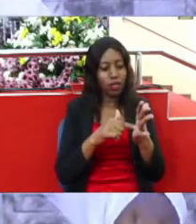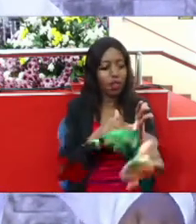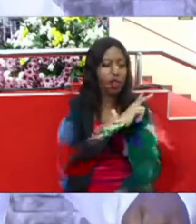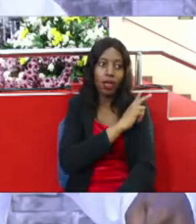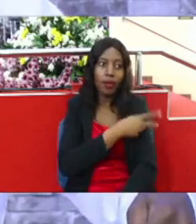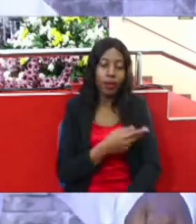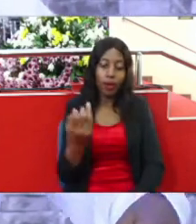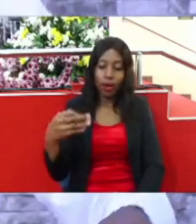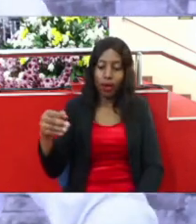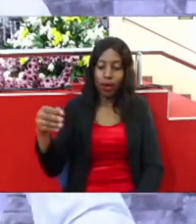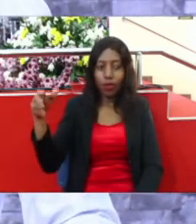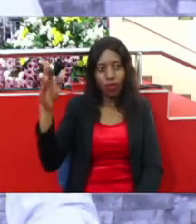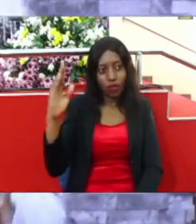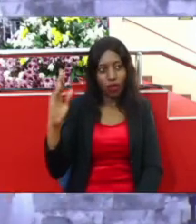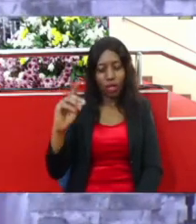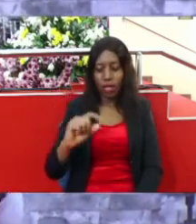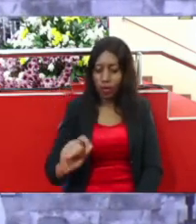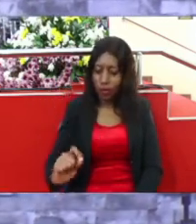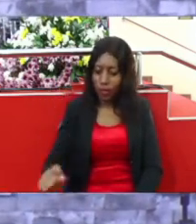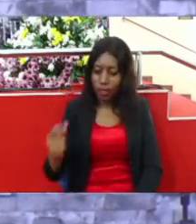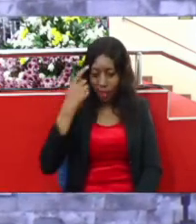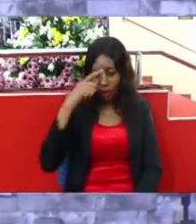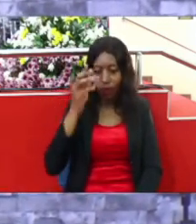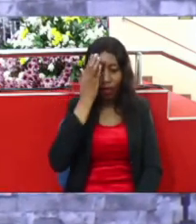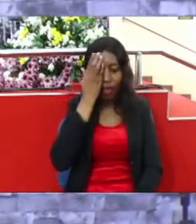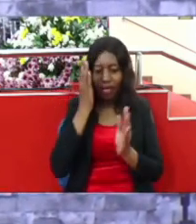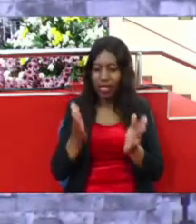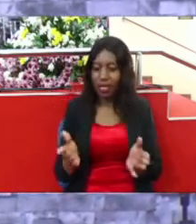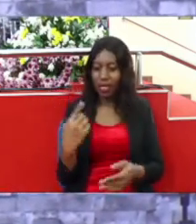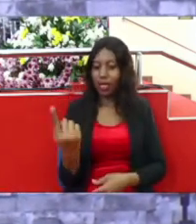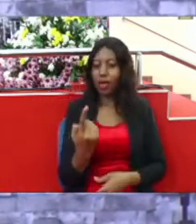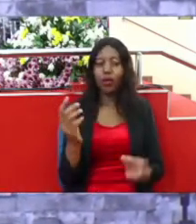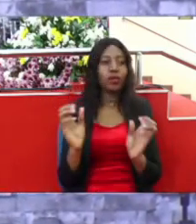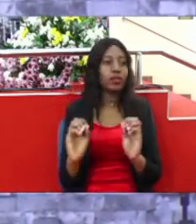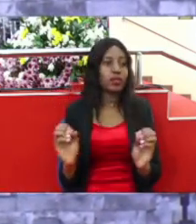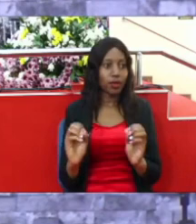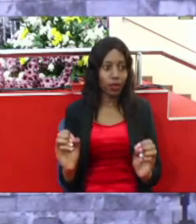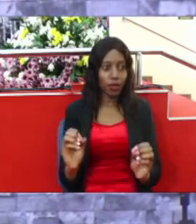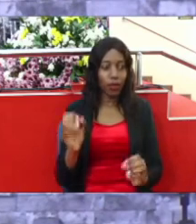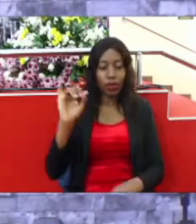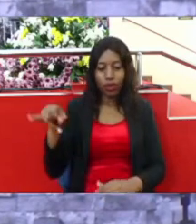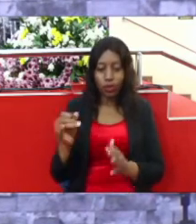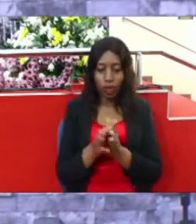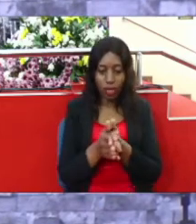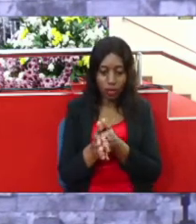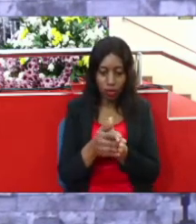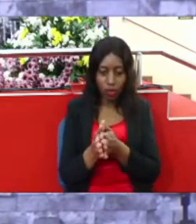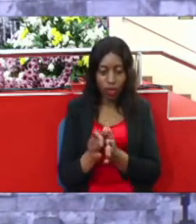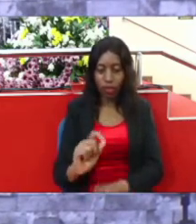see. Hakikuandikwa tu kwa wana wa Israeli waone. It was recorded. Jonah's narrative was recorded for us.